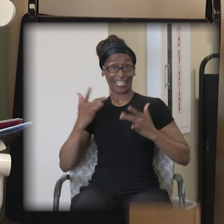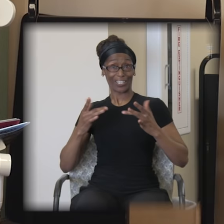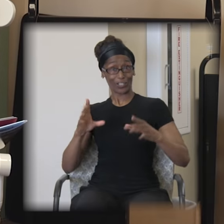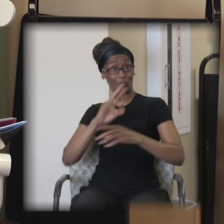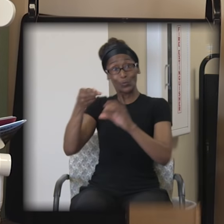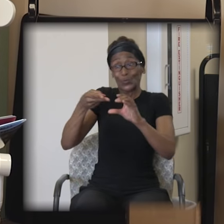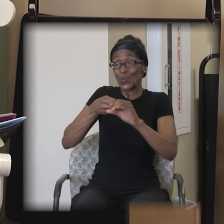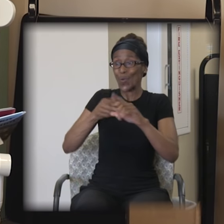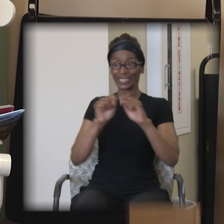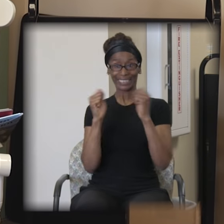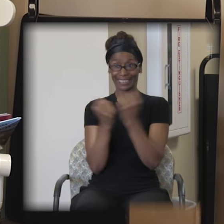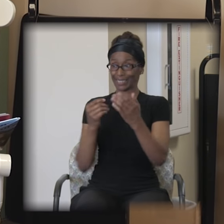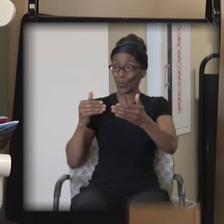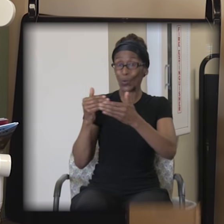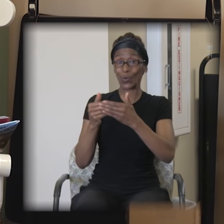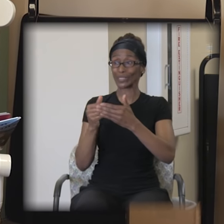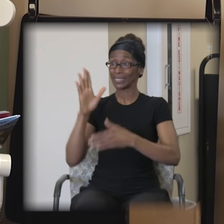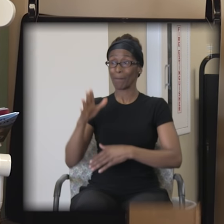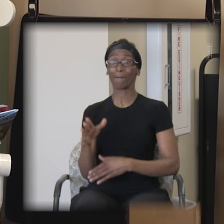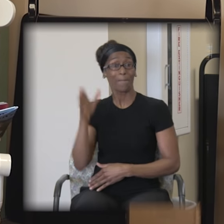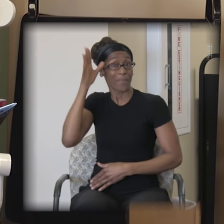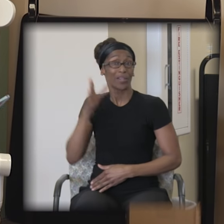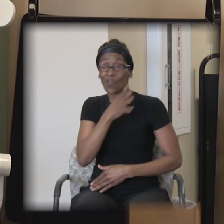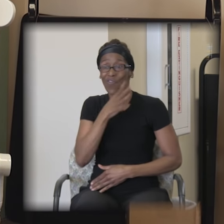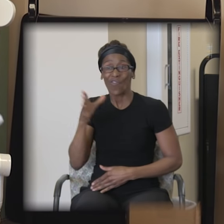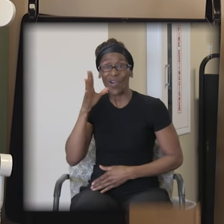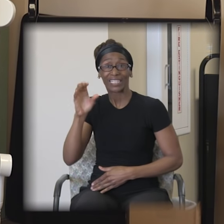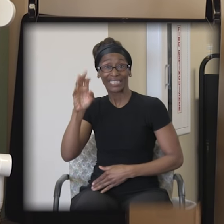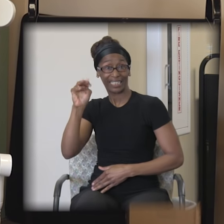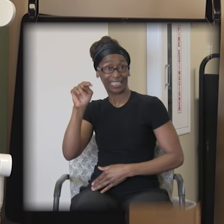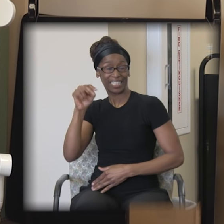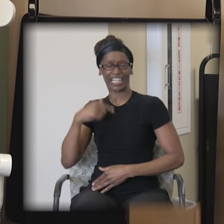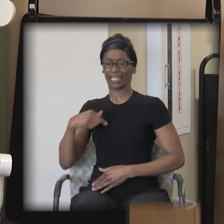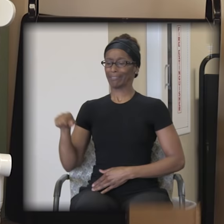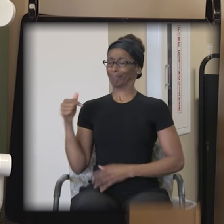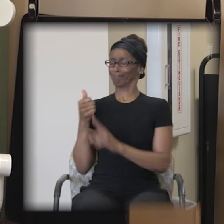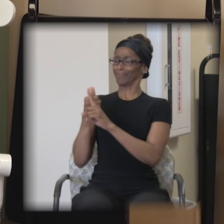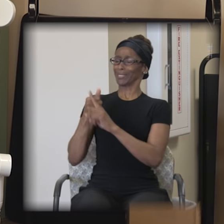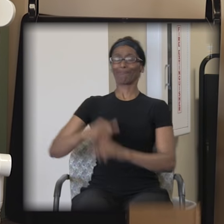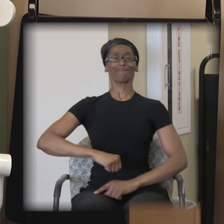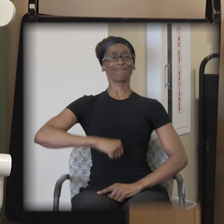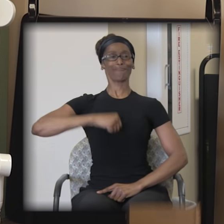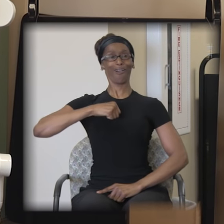proud to show his parents that the boy who didn't make the school team was one of the most popular players in baseball.